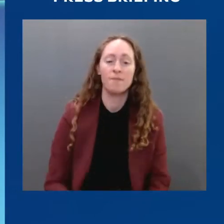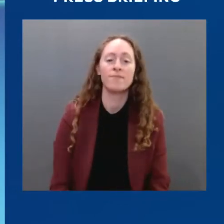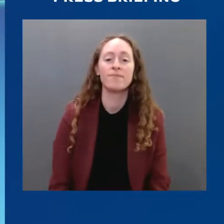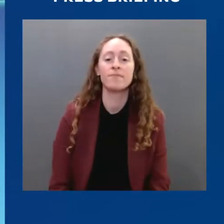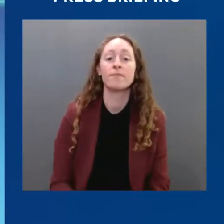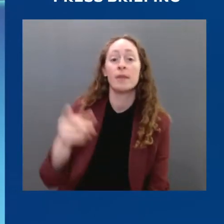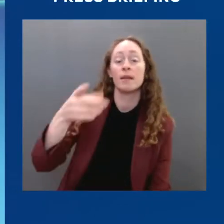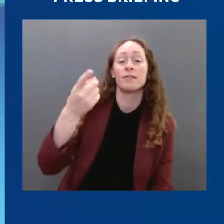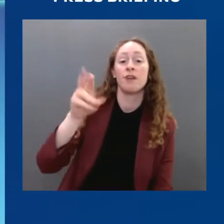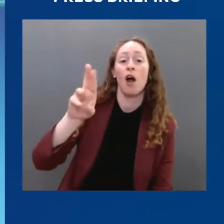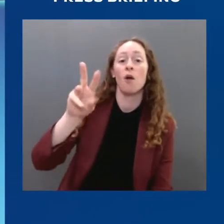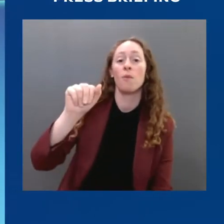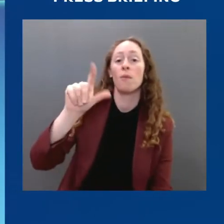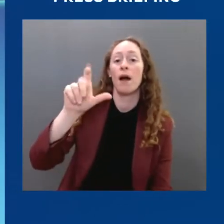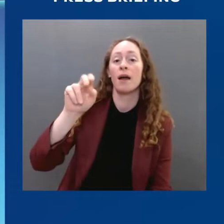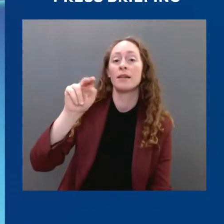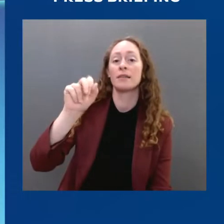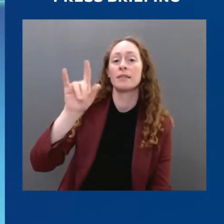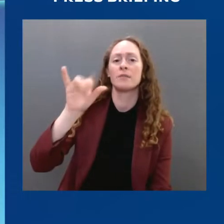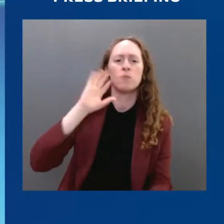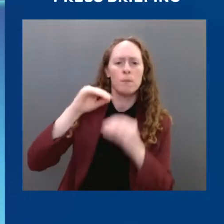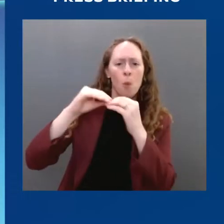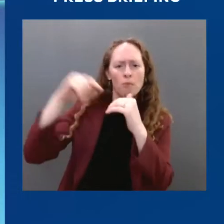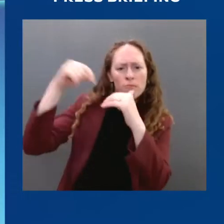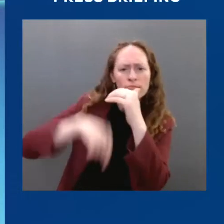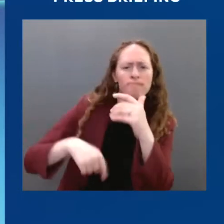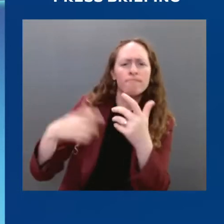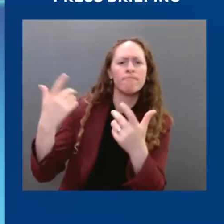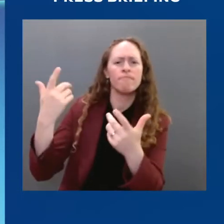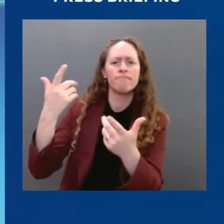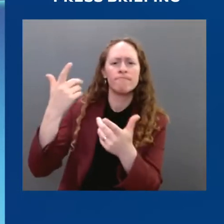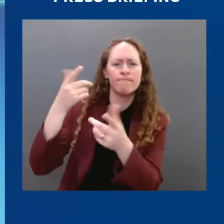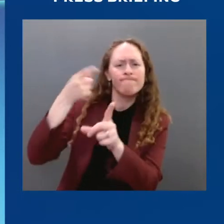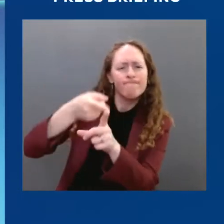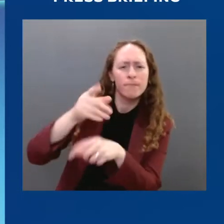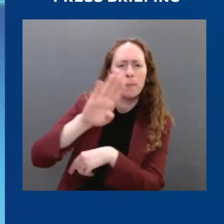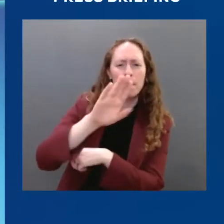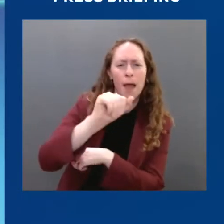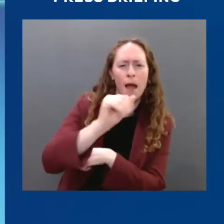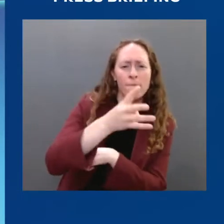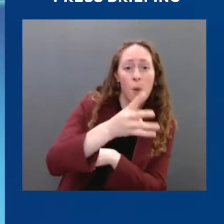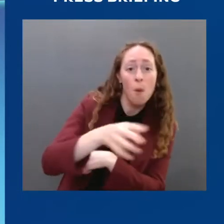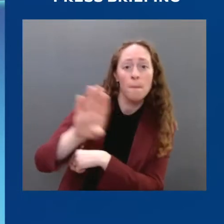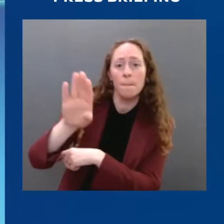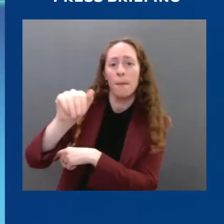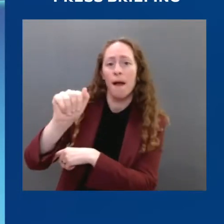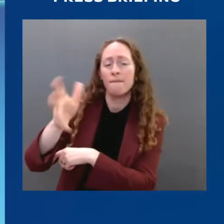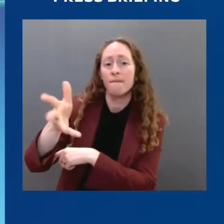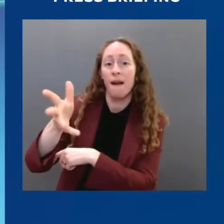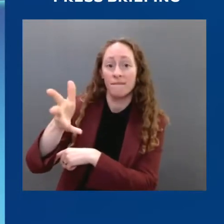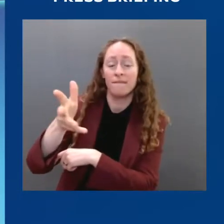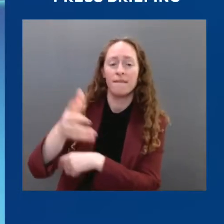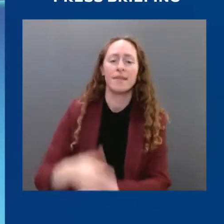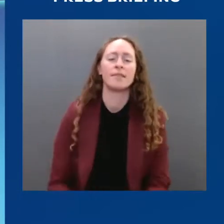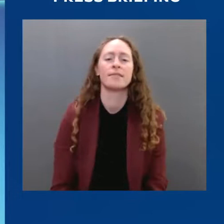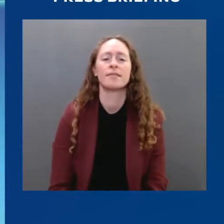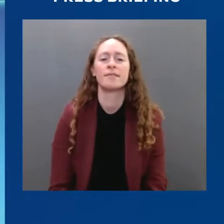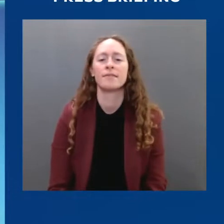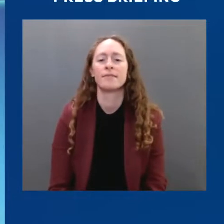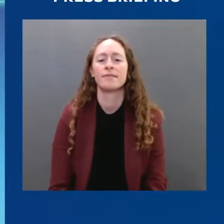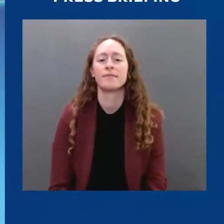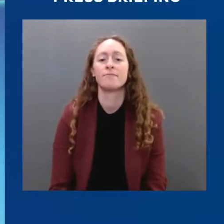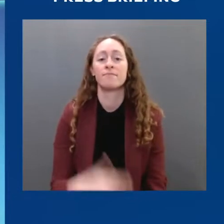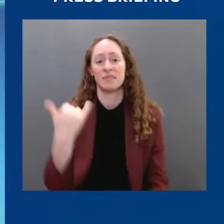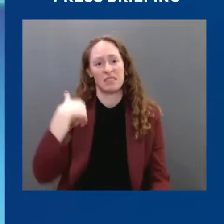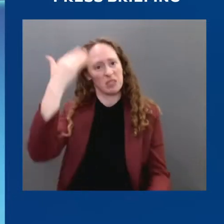that these kinds of subvariants were always a possibility. We have been watching this virus evolve